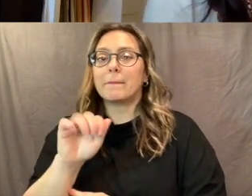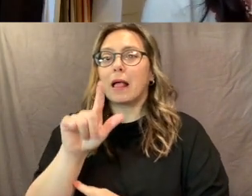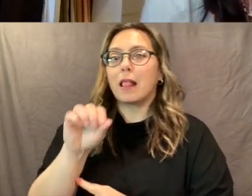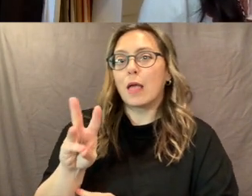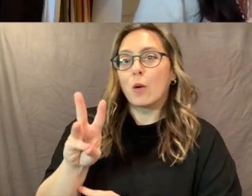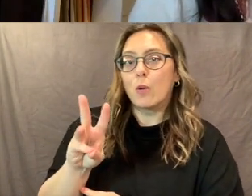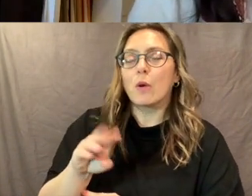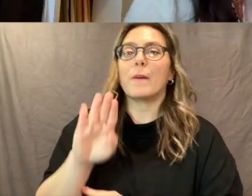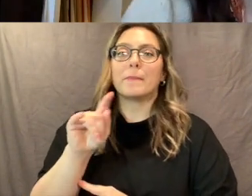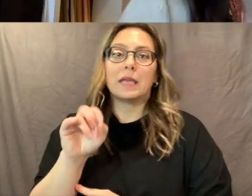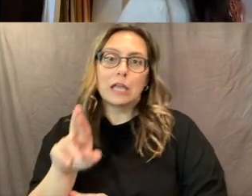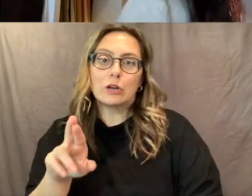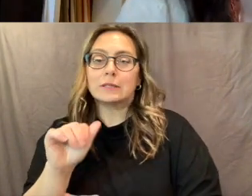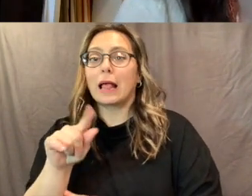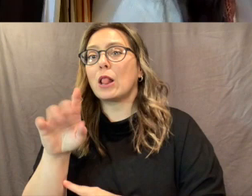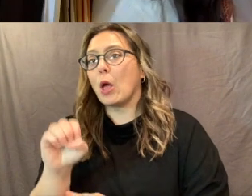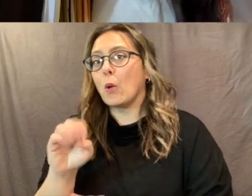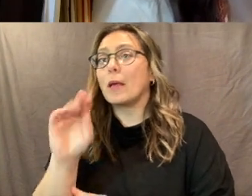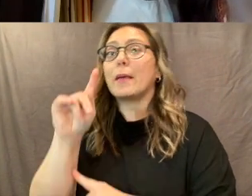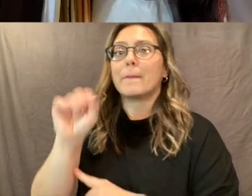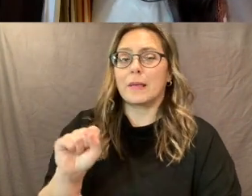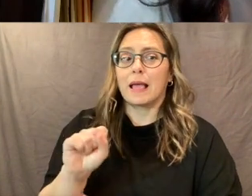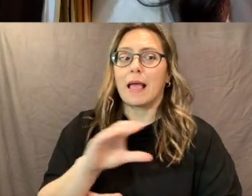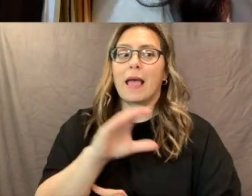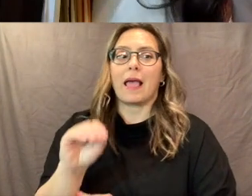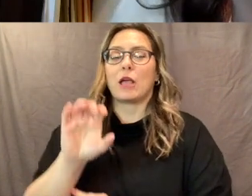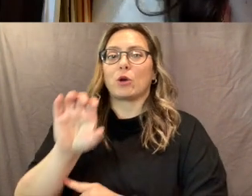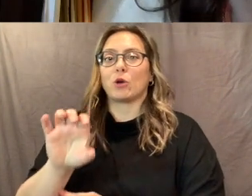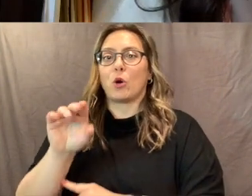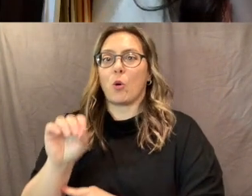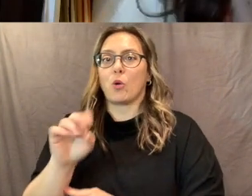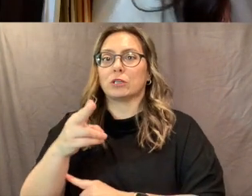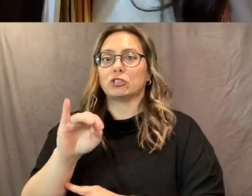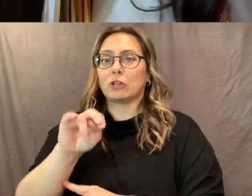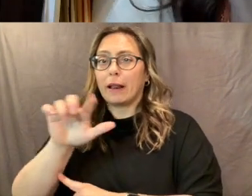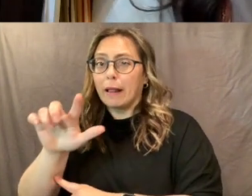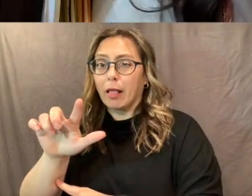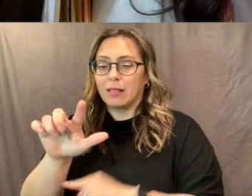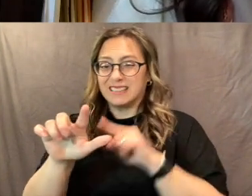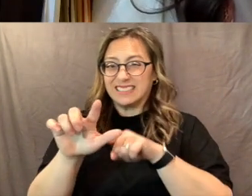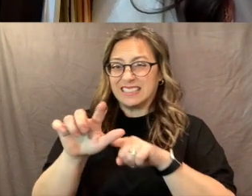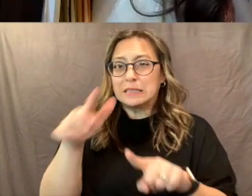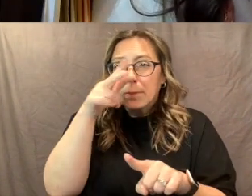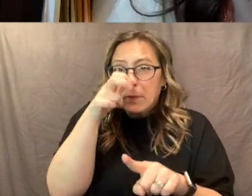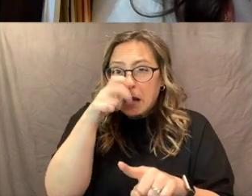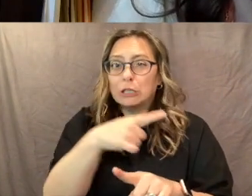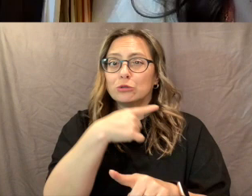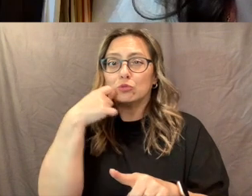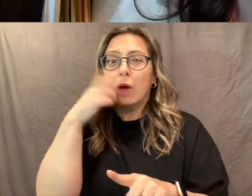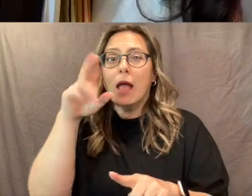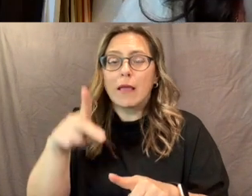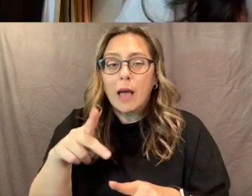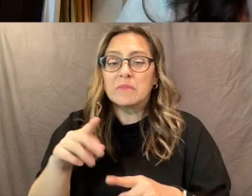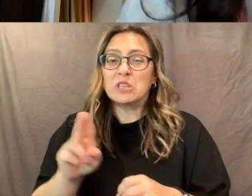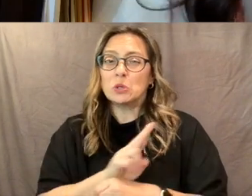linseed, mallow, bitters, aloe, beets, and cochineal. That's a bug that they dry up to